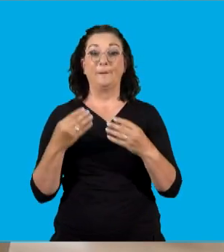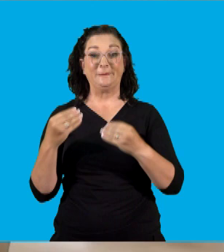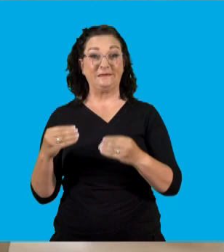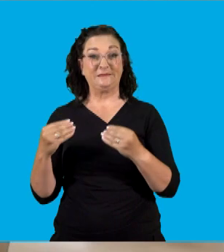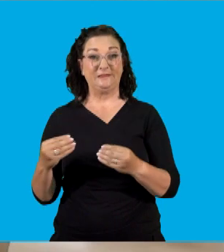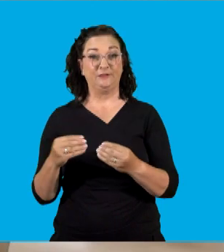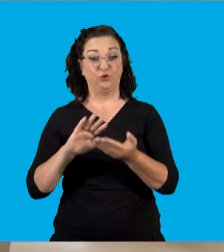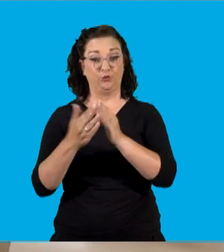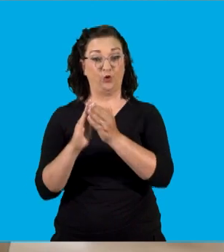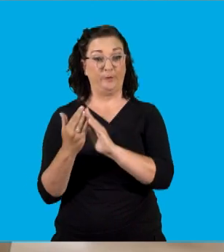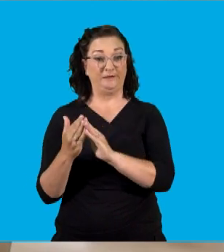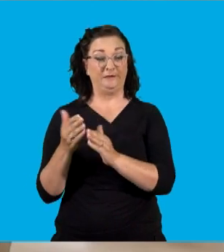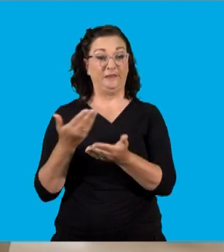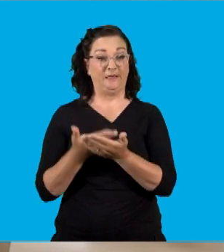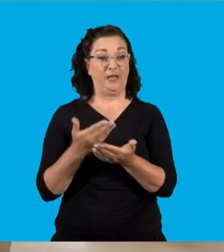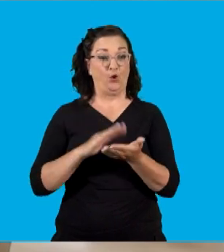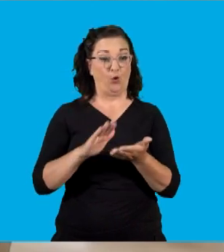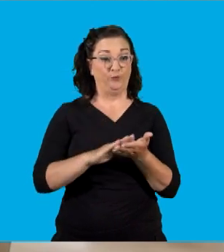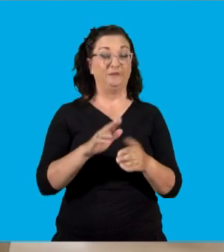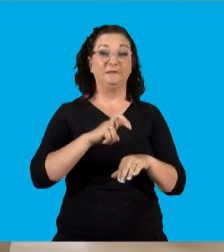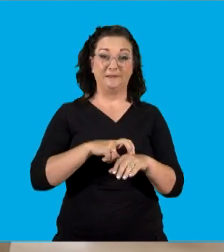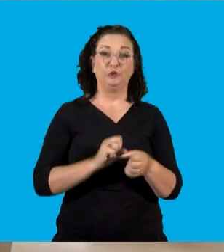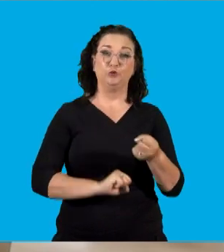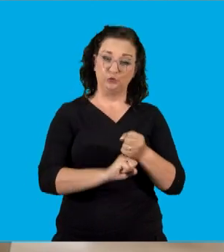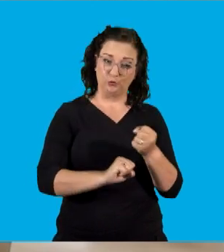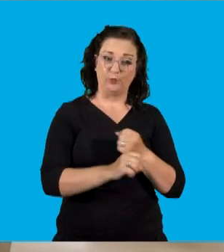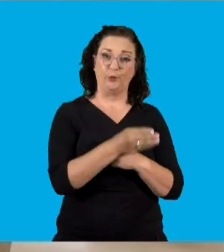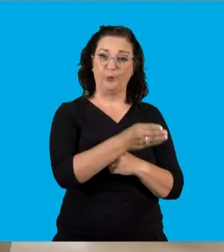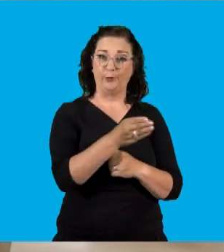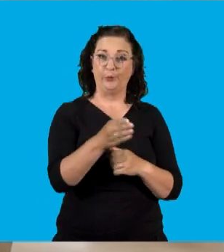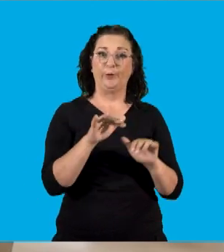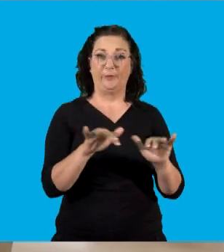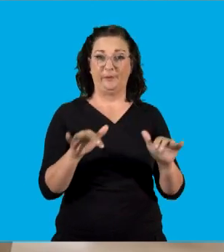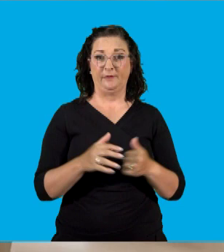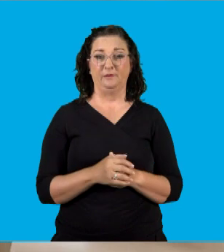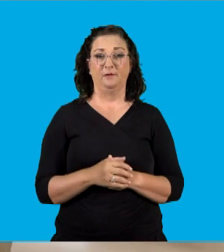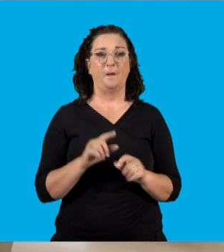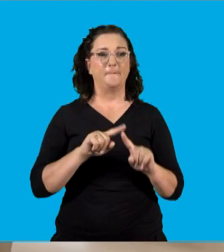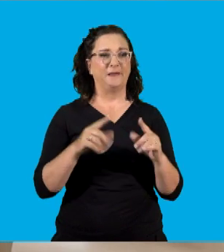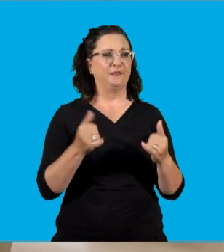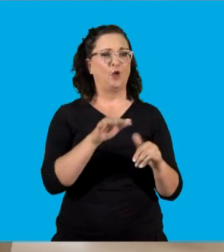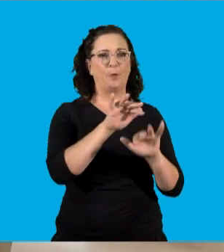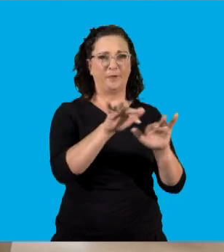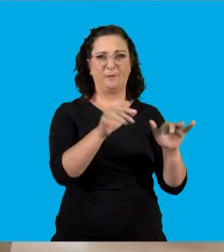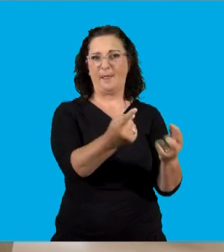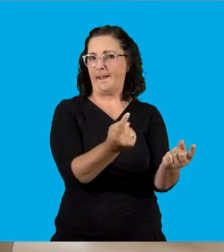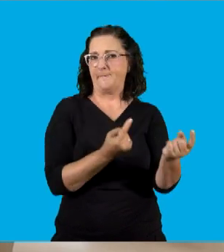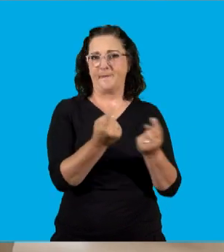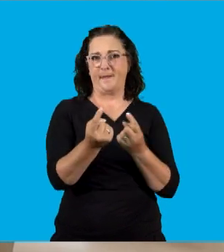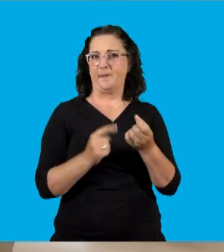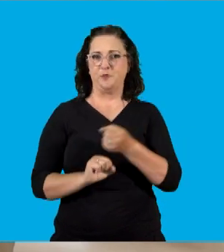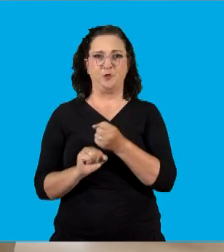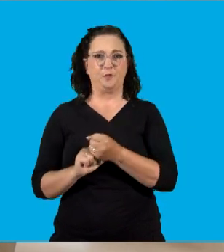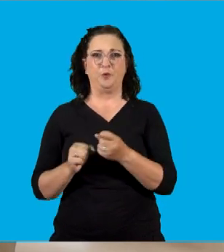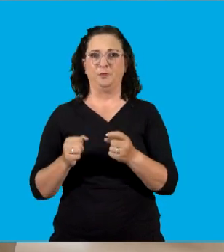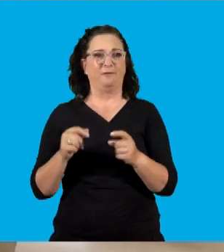by poverty, because people will not support that business. People would not buy products from that particular business. Why? Because they